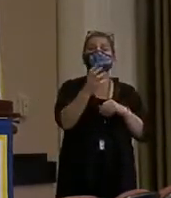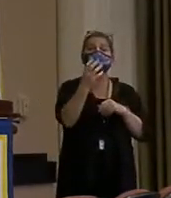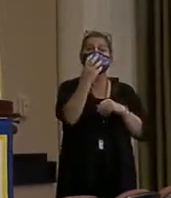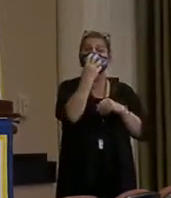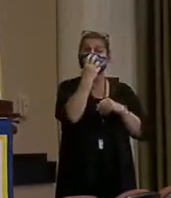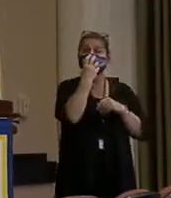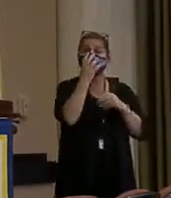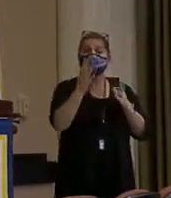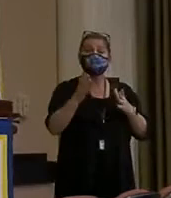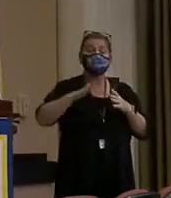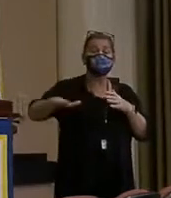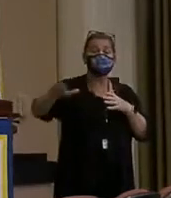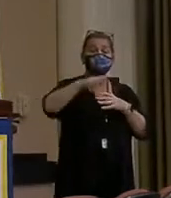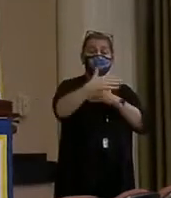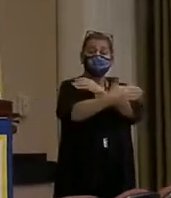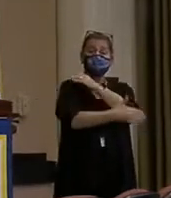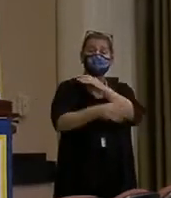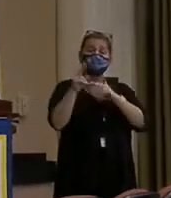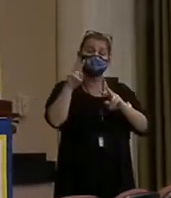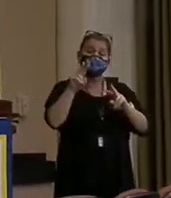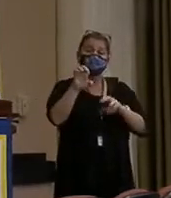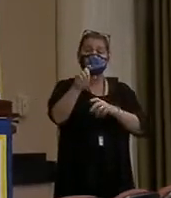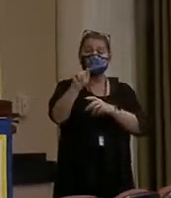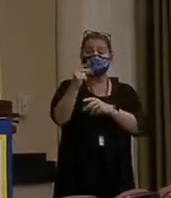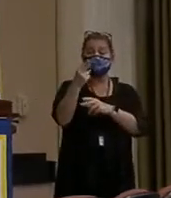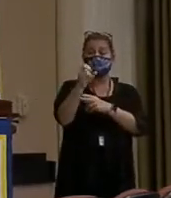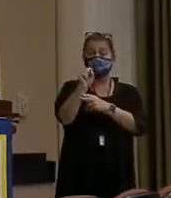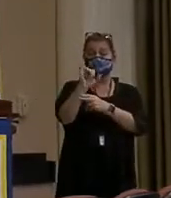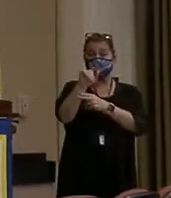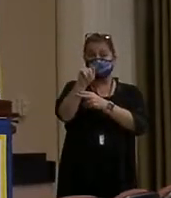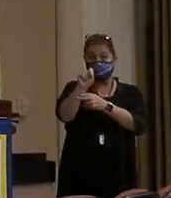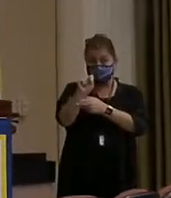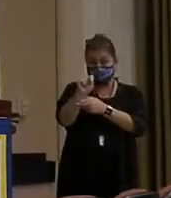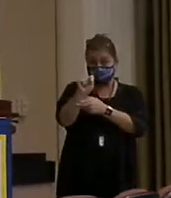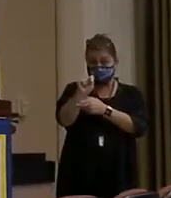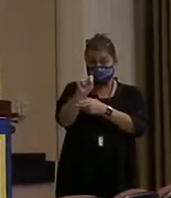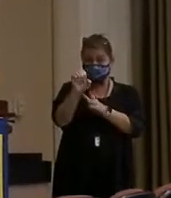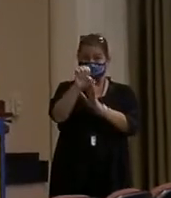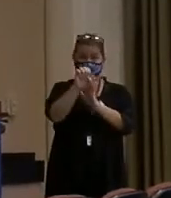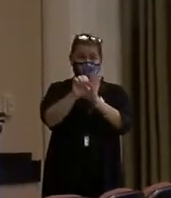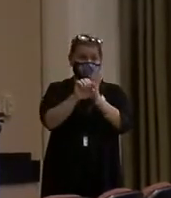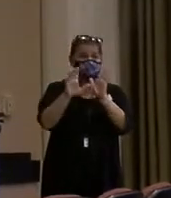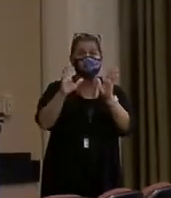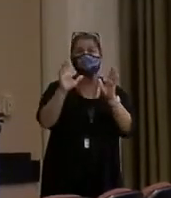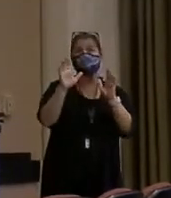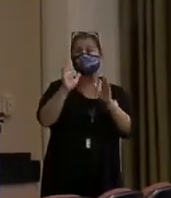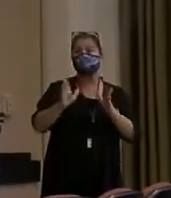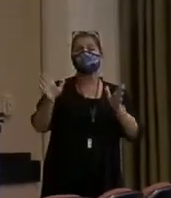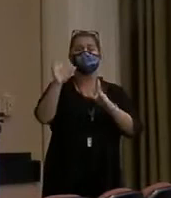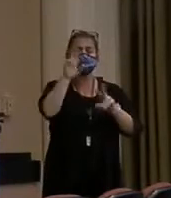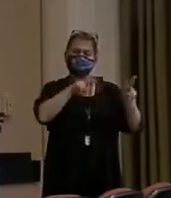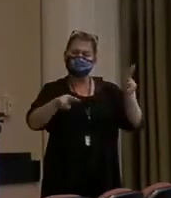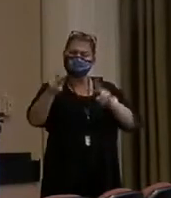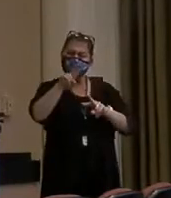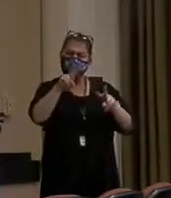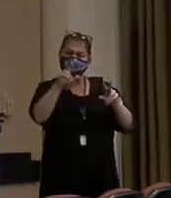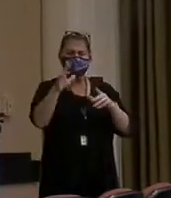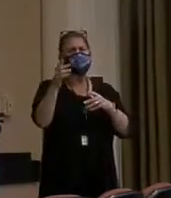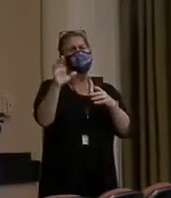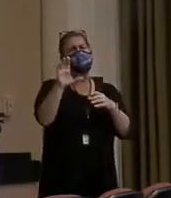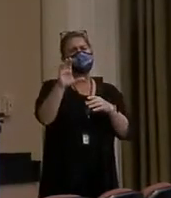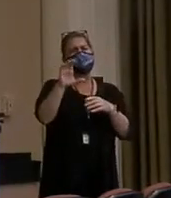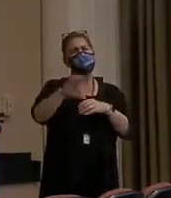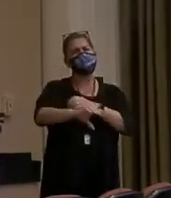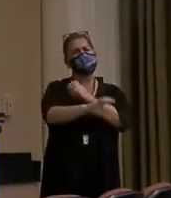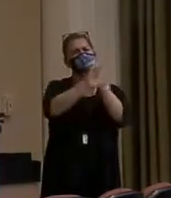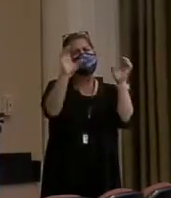the country were looking at protocols and guidelines that we call crisis care standards. You'll recall